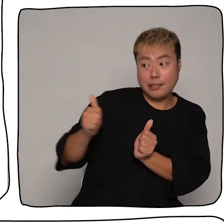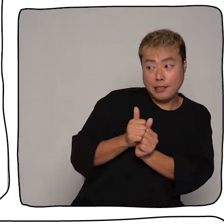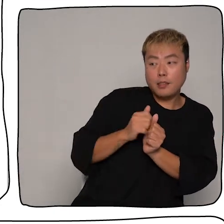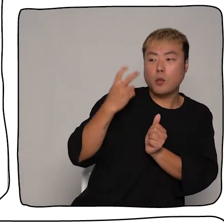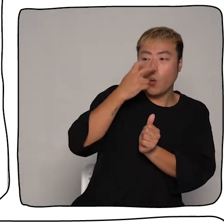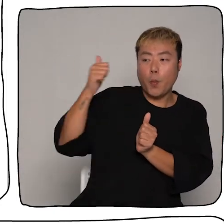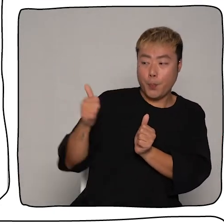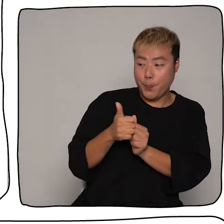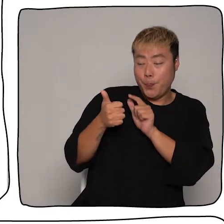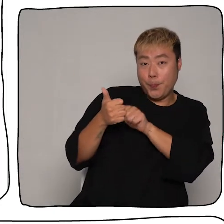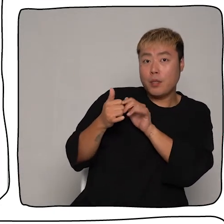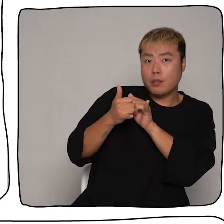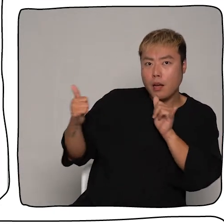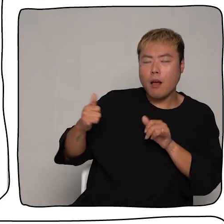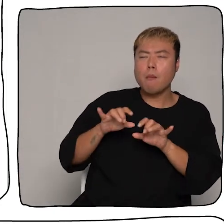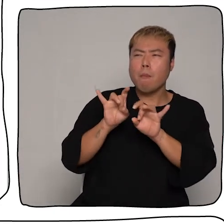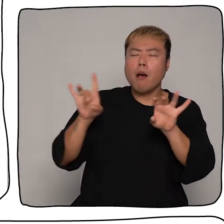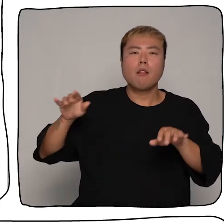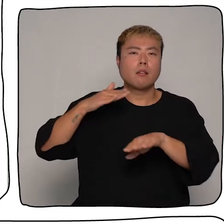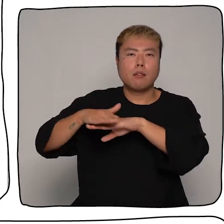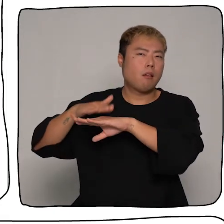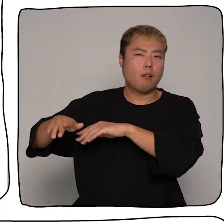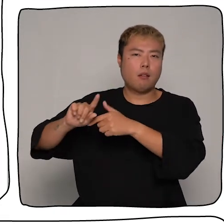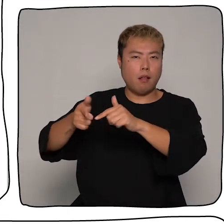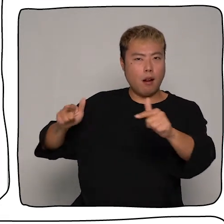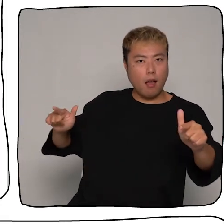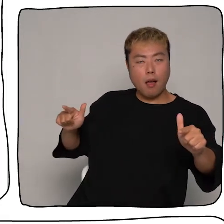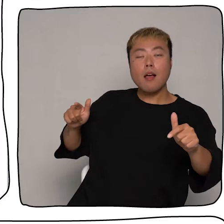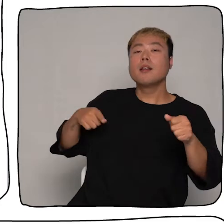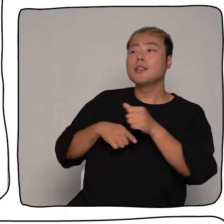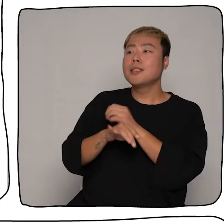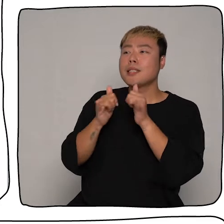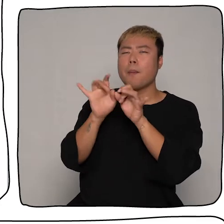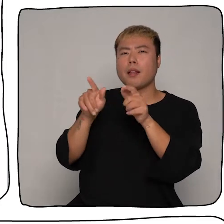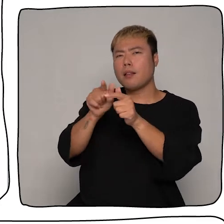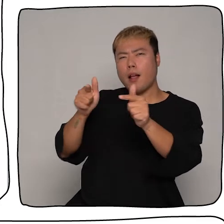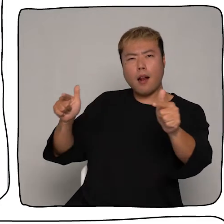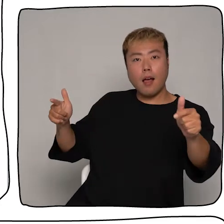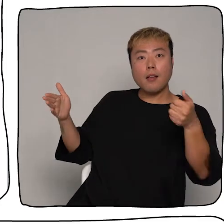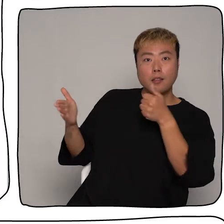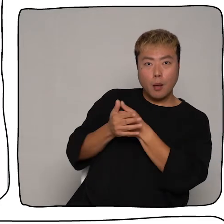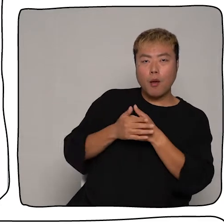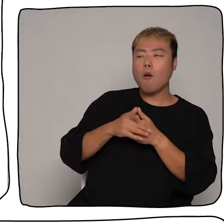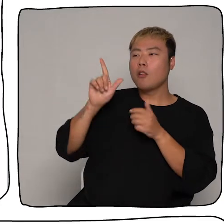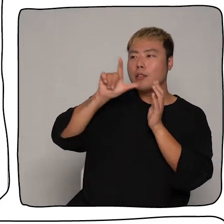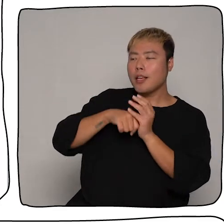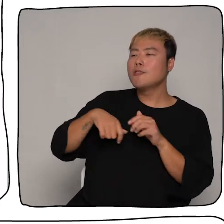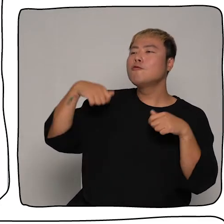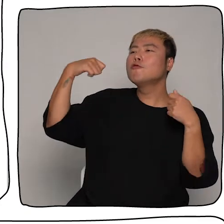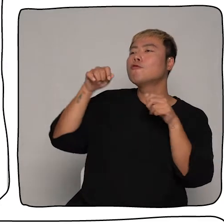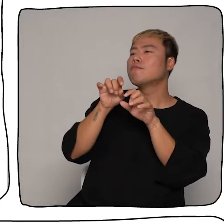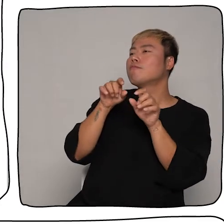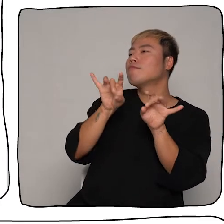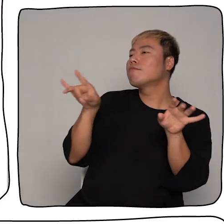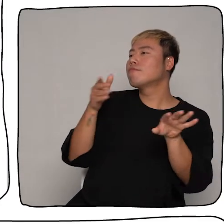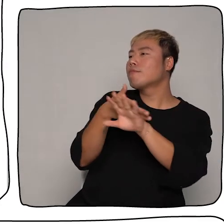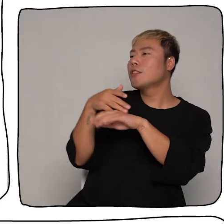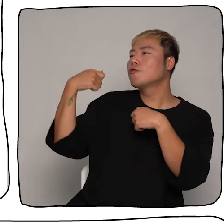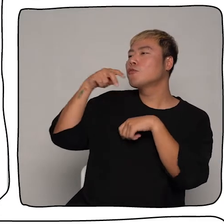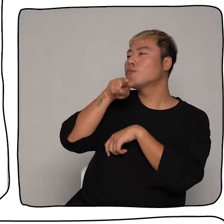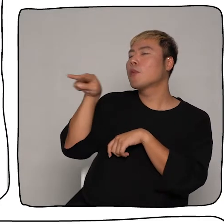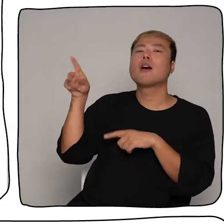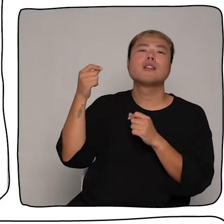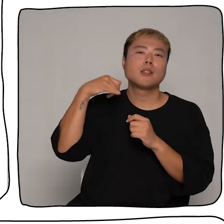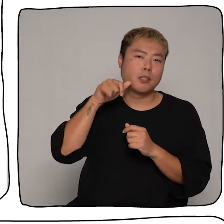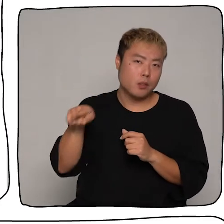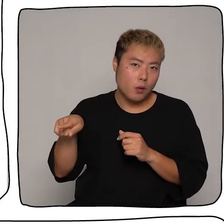transform me. I think it is dance-like because it shows the difference between people. So yes,